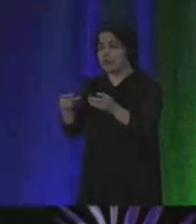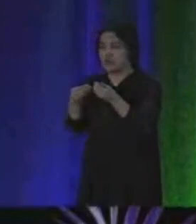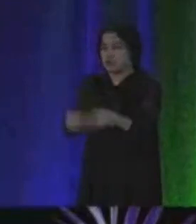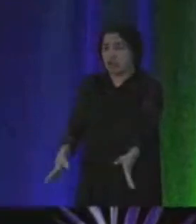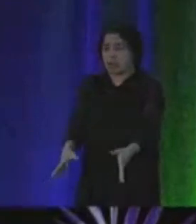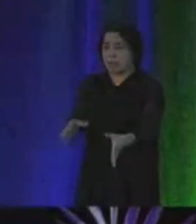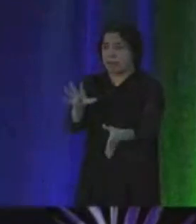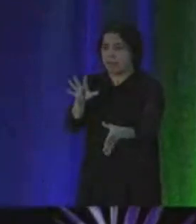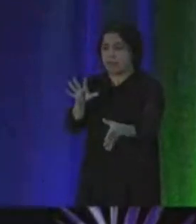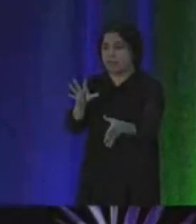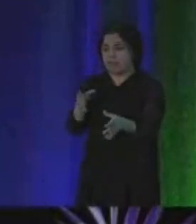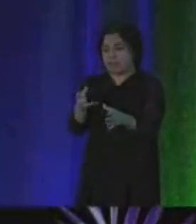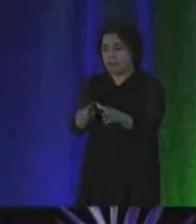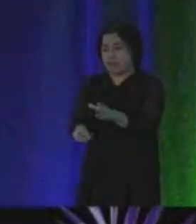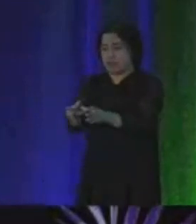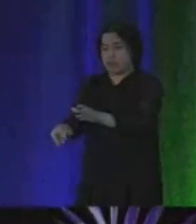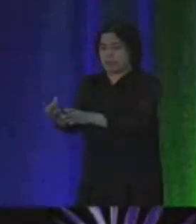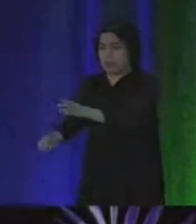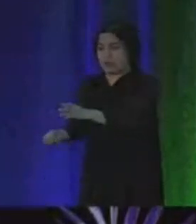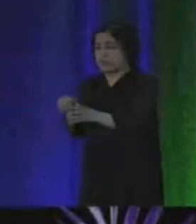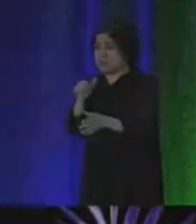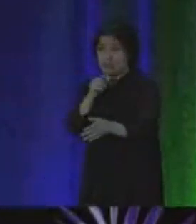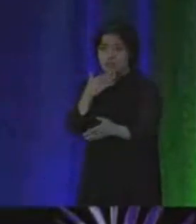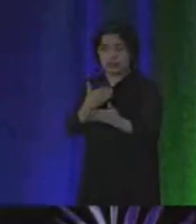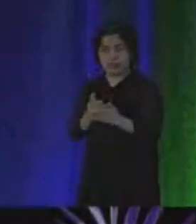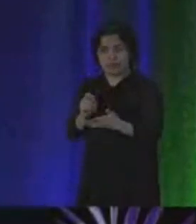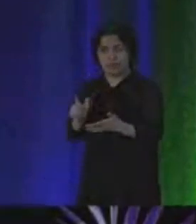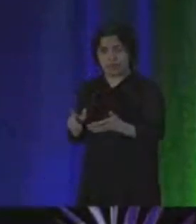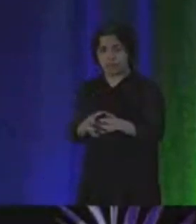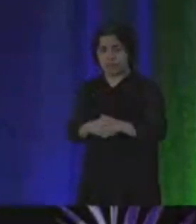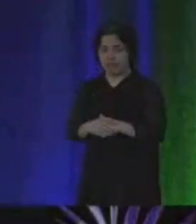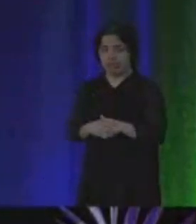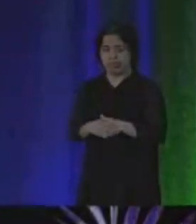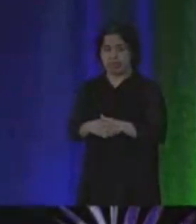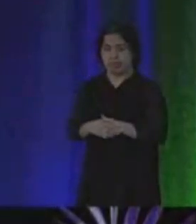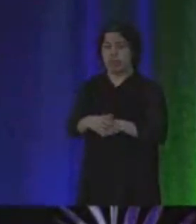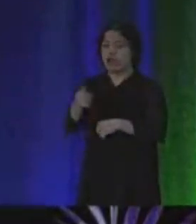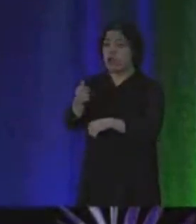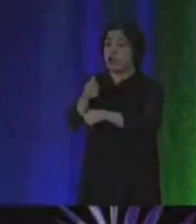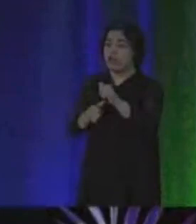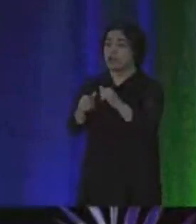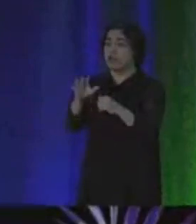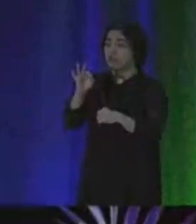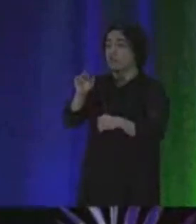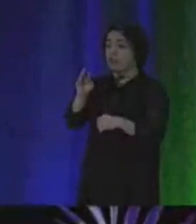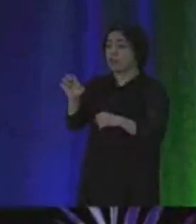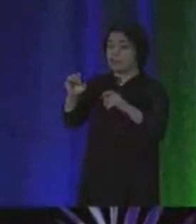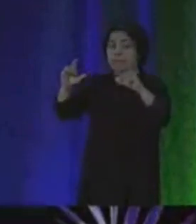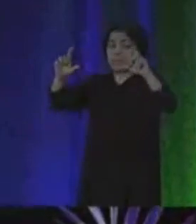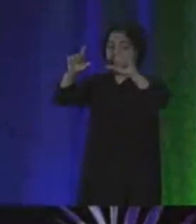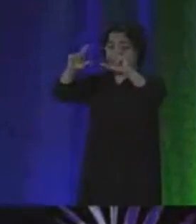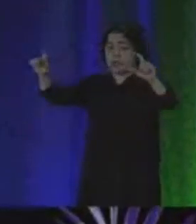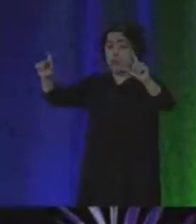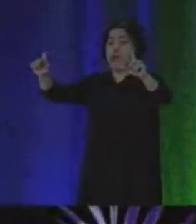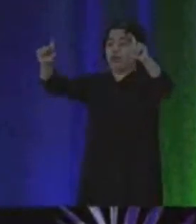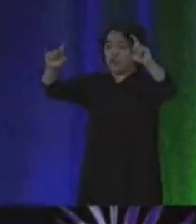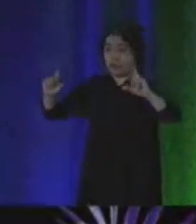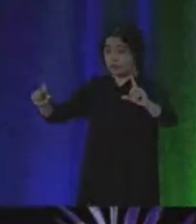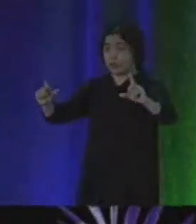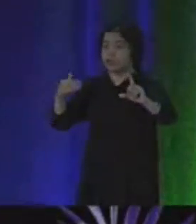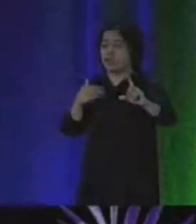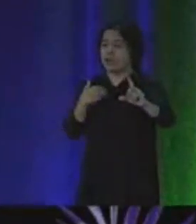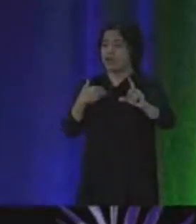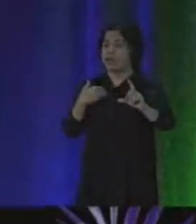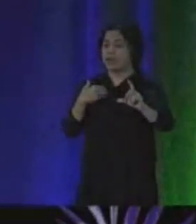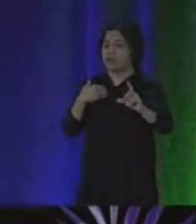that red, and that's not good. That's not good at all. Underneath frames, you have animations where it'll actually show these